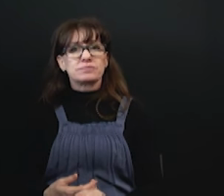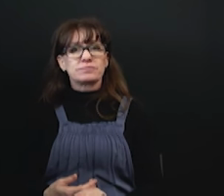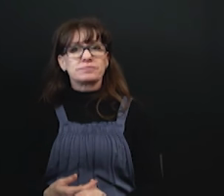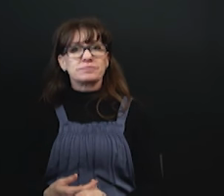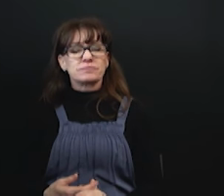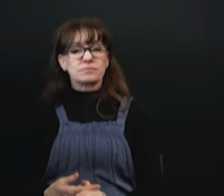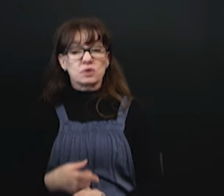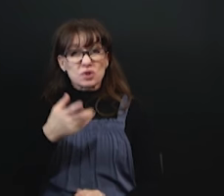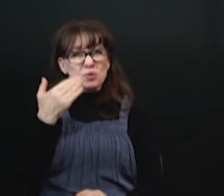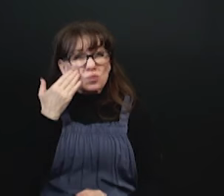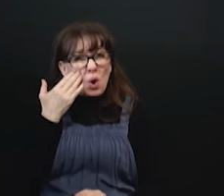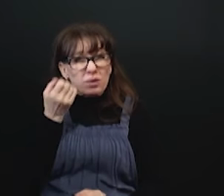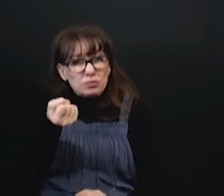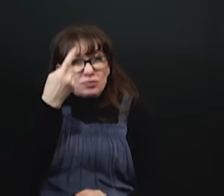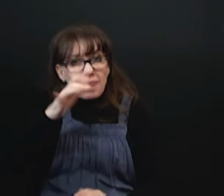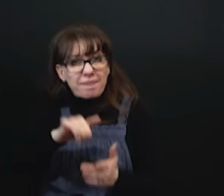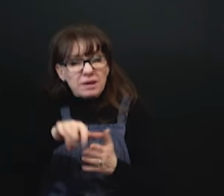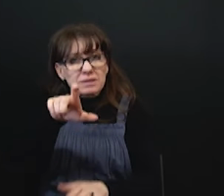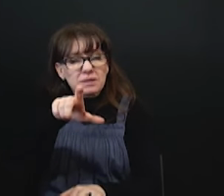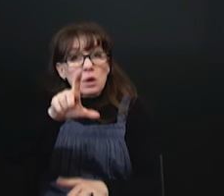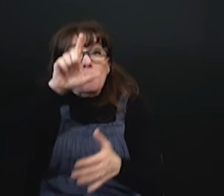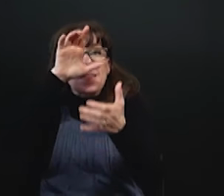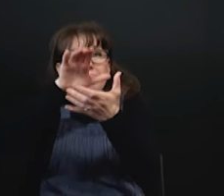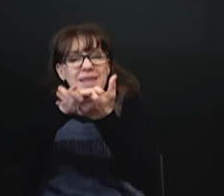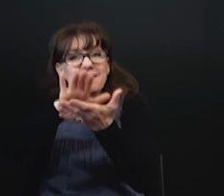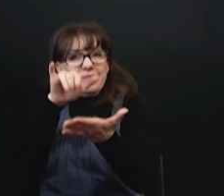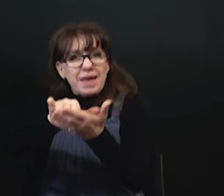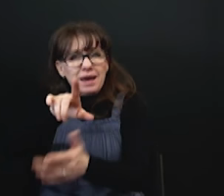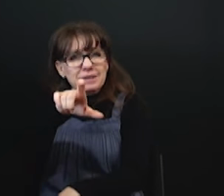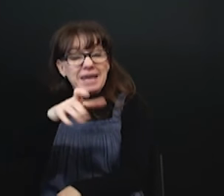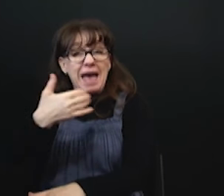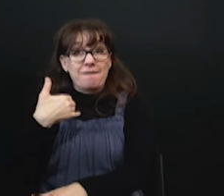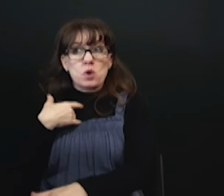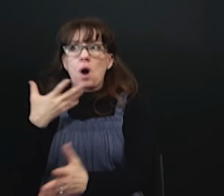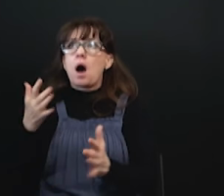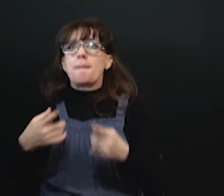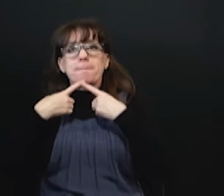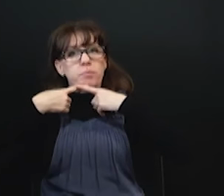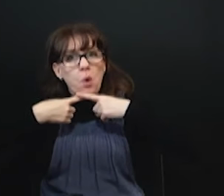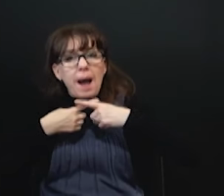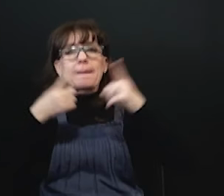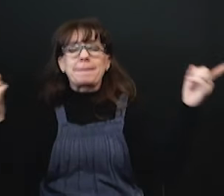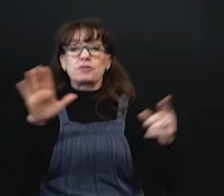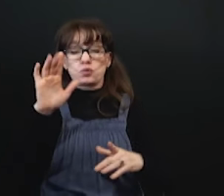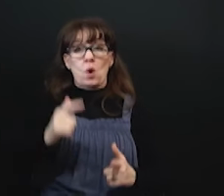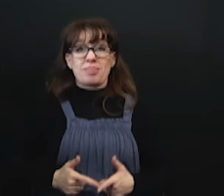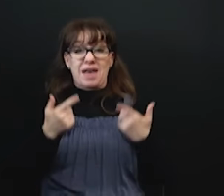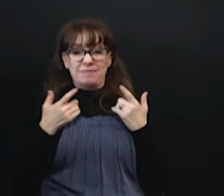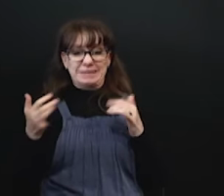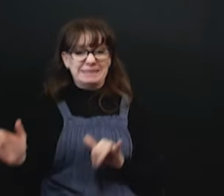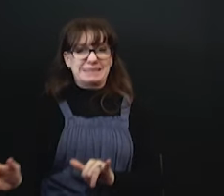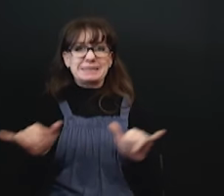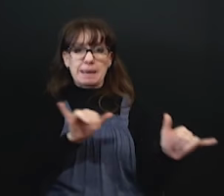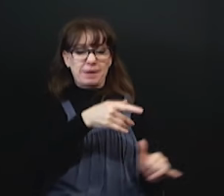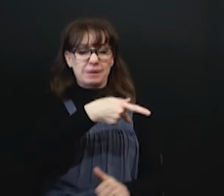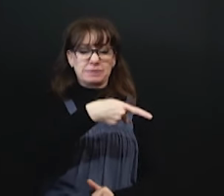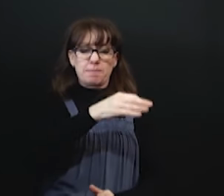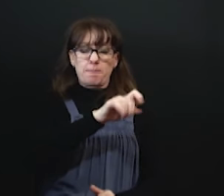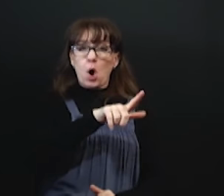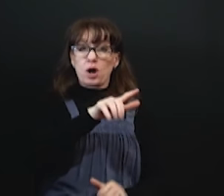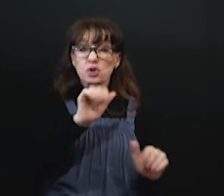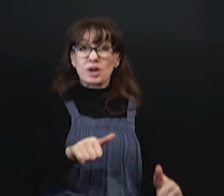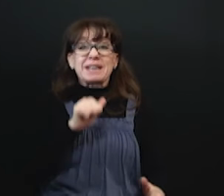Do you know that? Do you believe that? Have you made that proclamation in your life the same way Paul could?